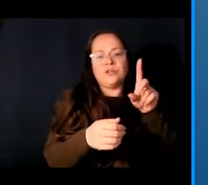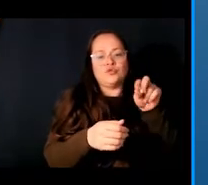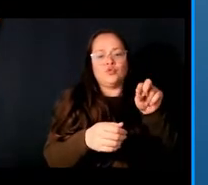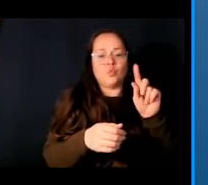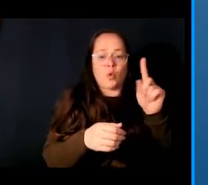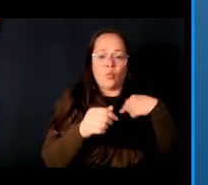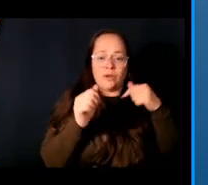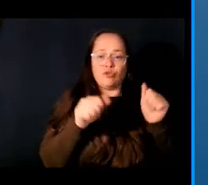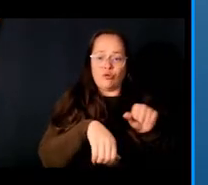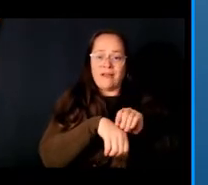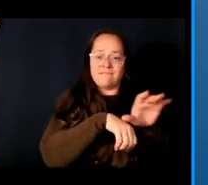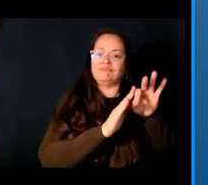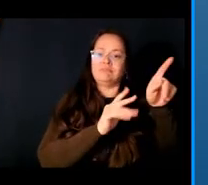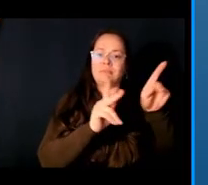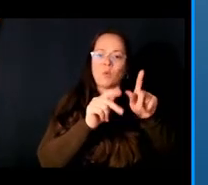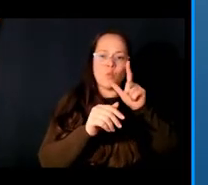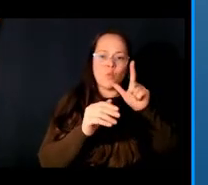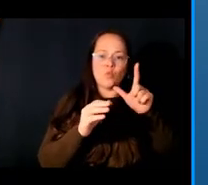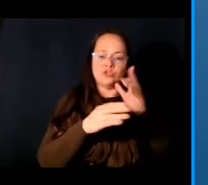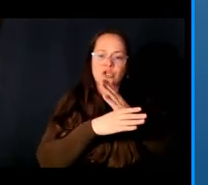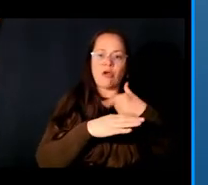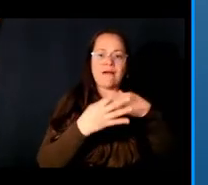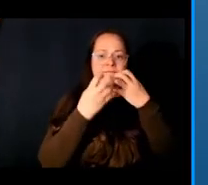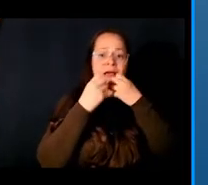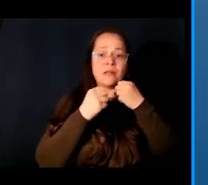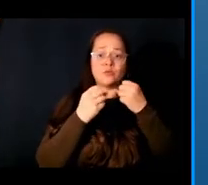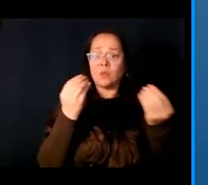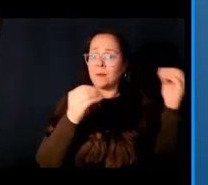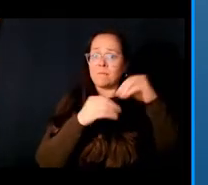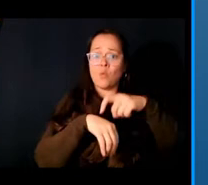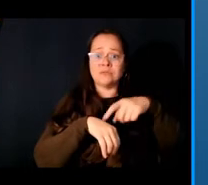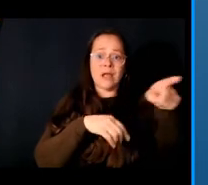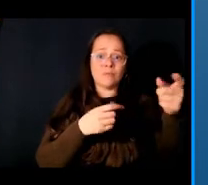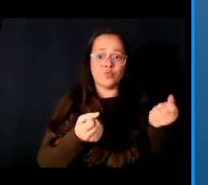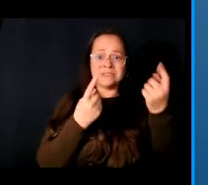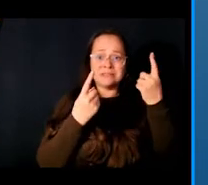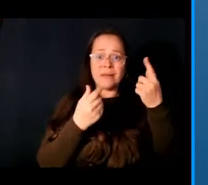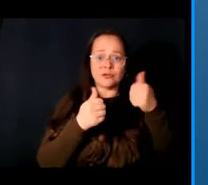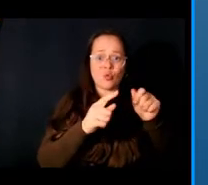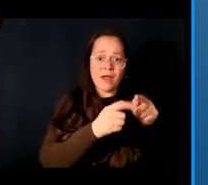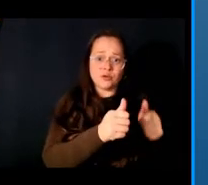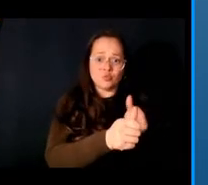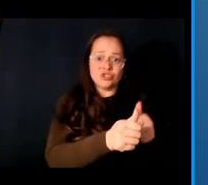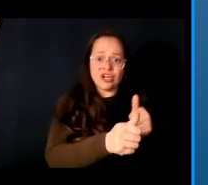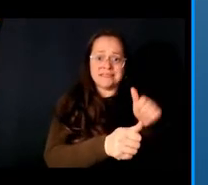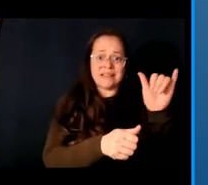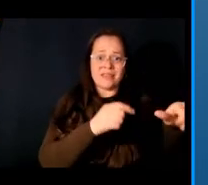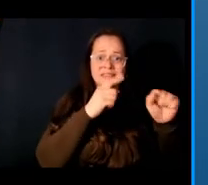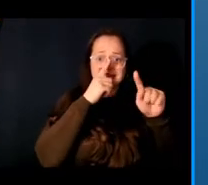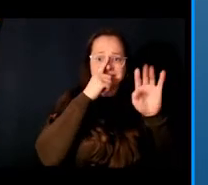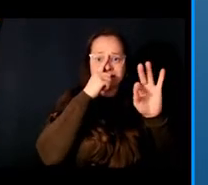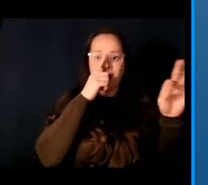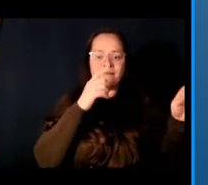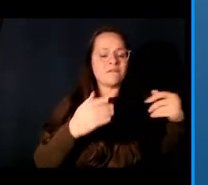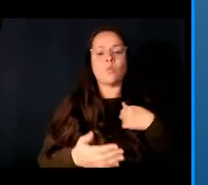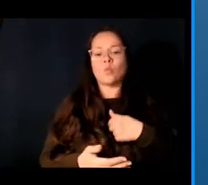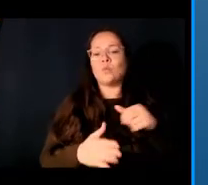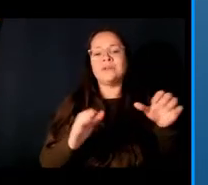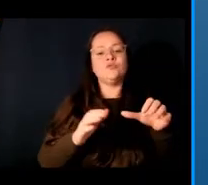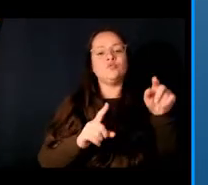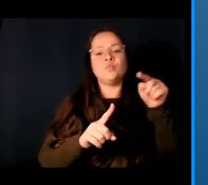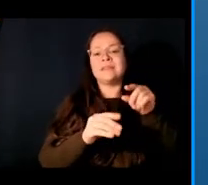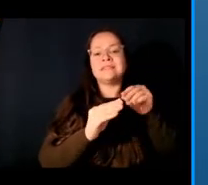effectuate legislative change and you have a spending sort of chasing the tail on this stuff look we do this in our state